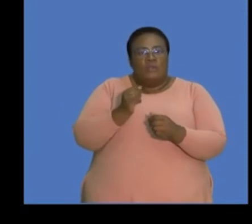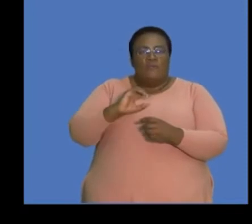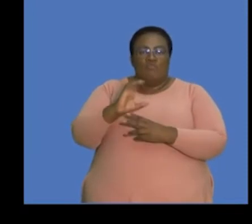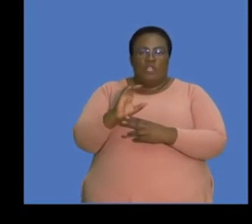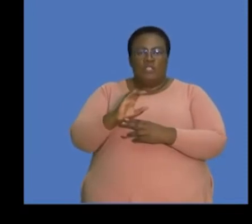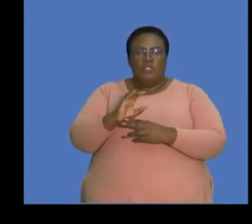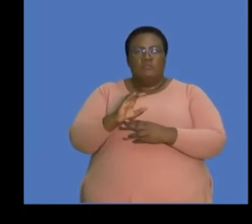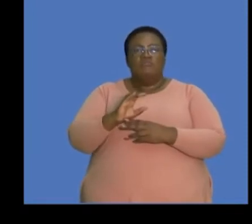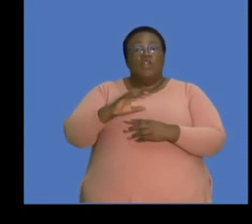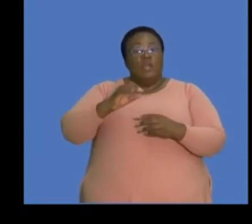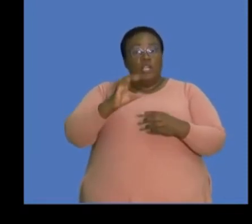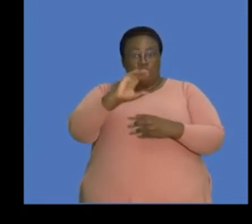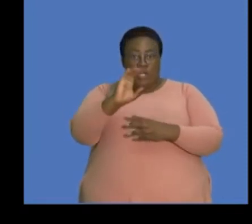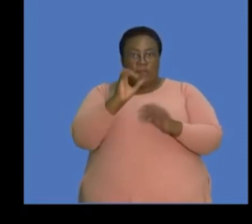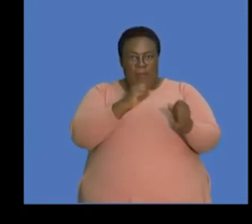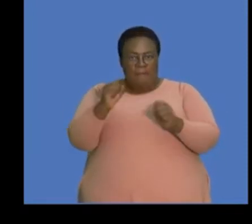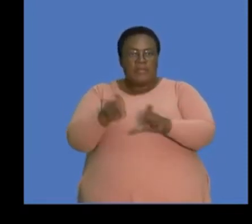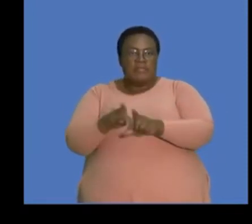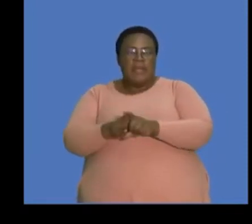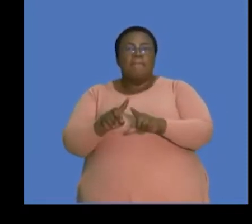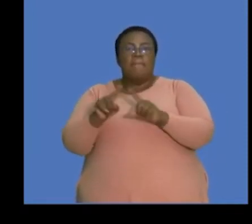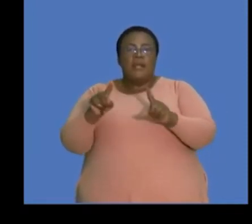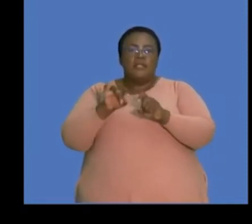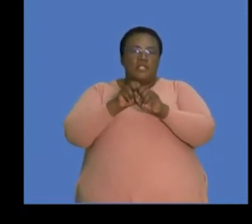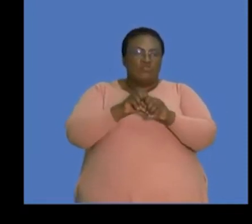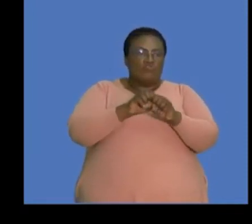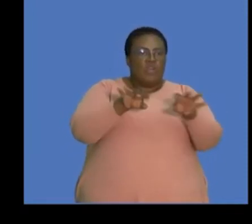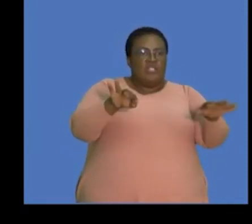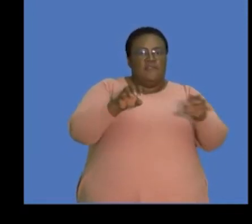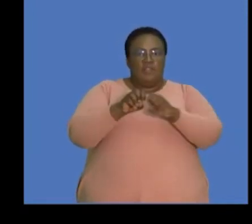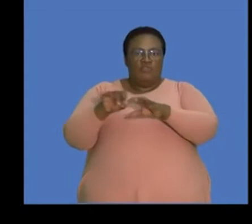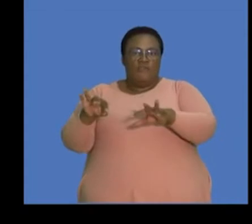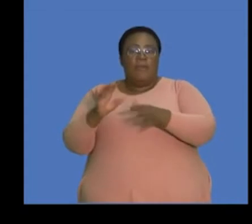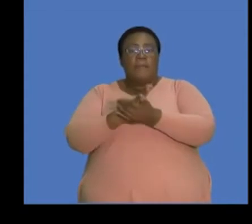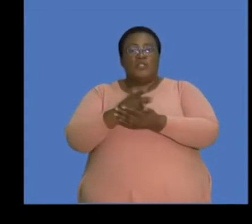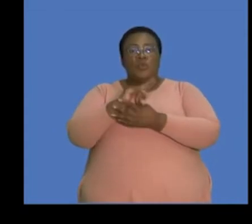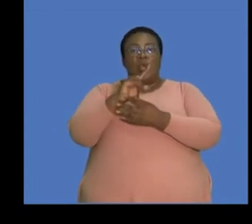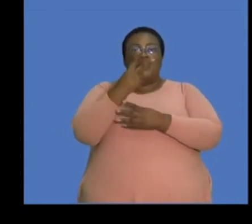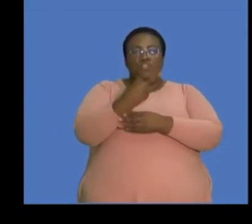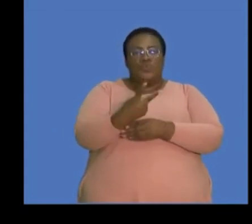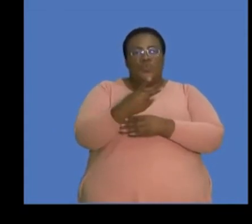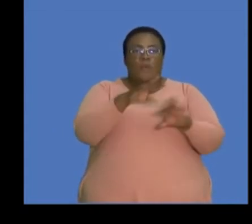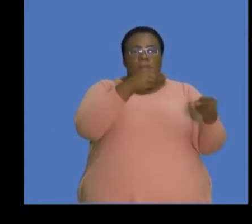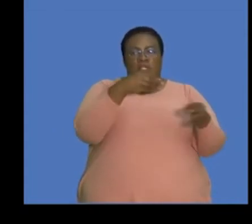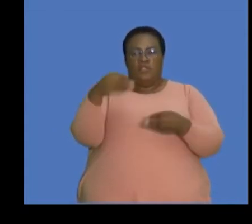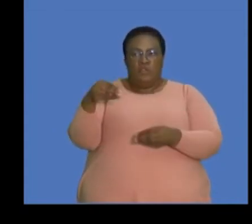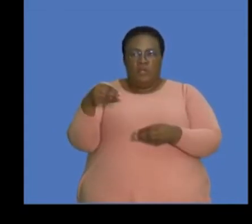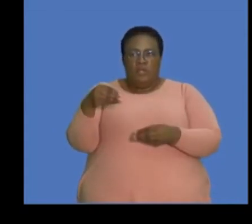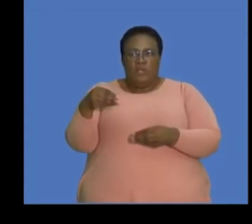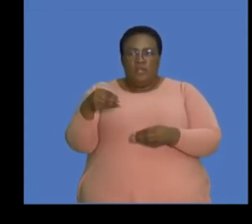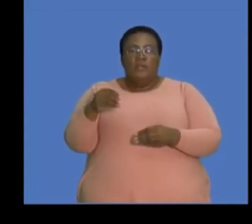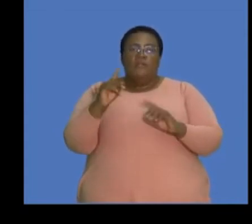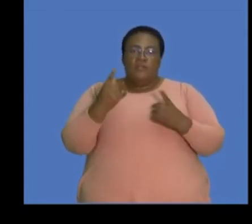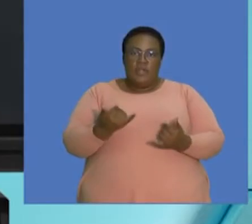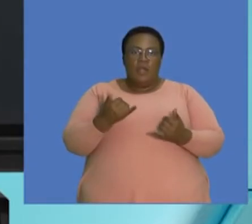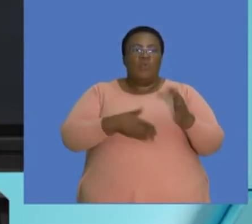of charge. That the charge remains the same, however, it's transferred between two materials. All right. Having